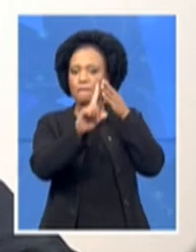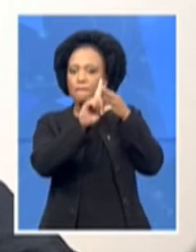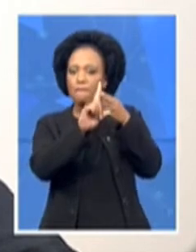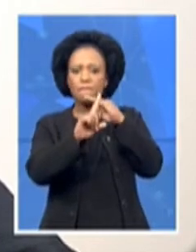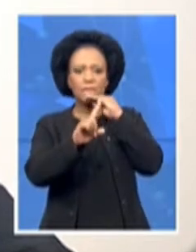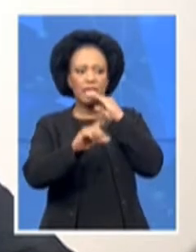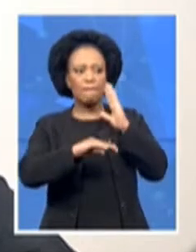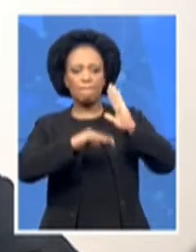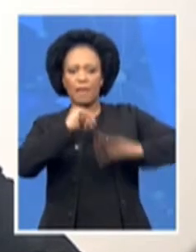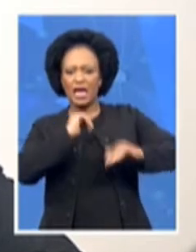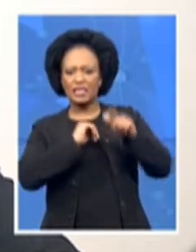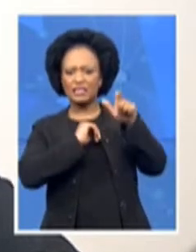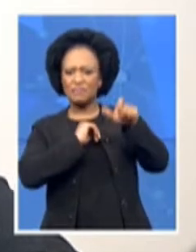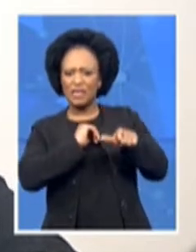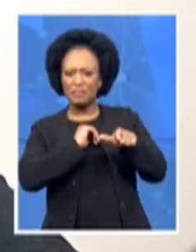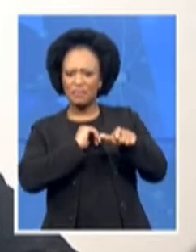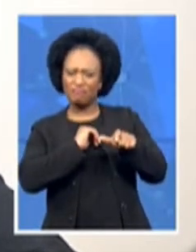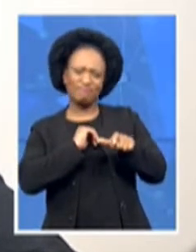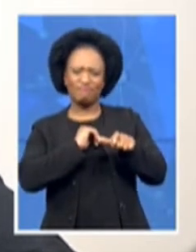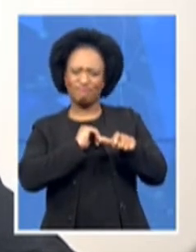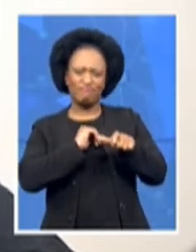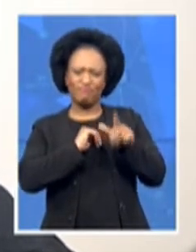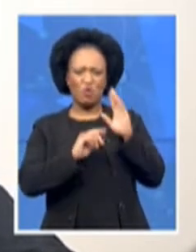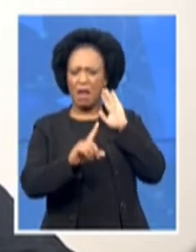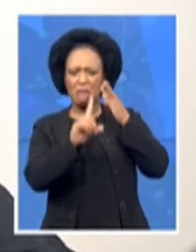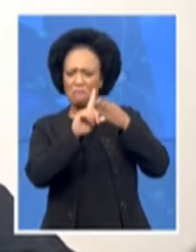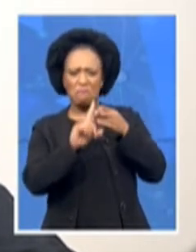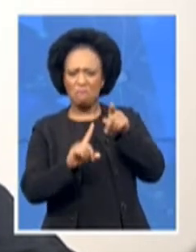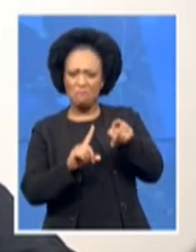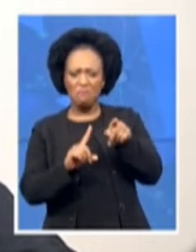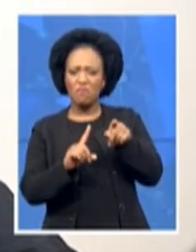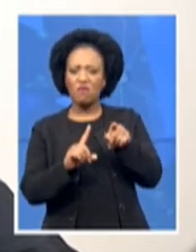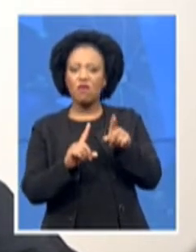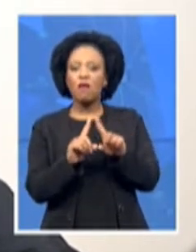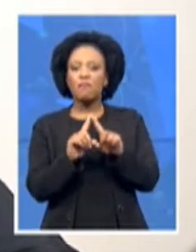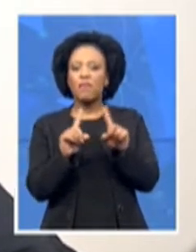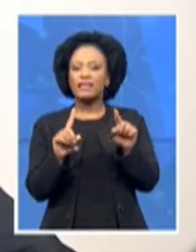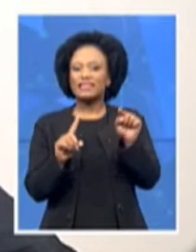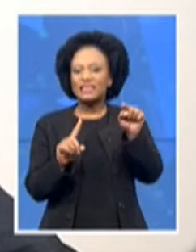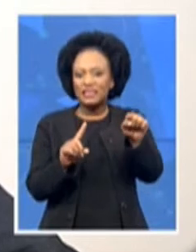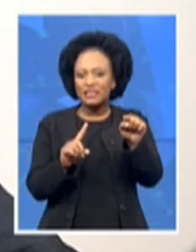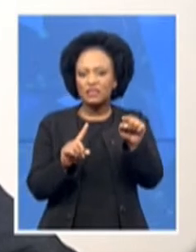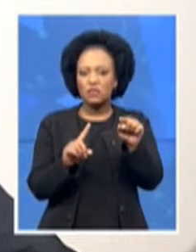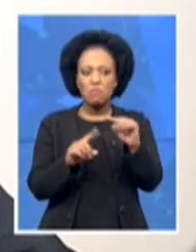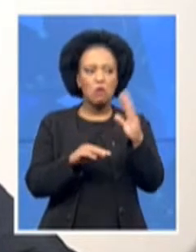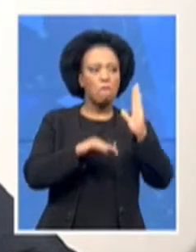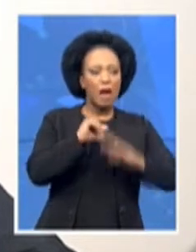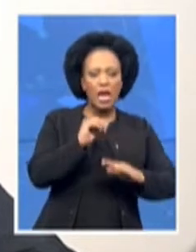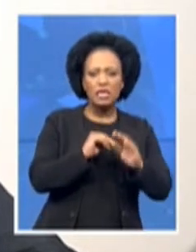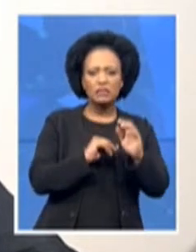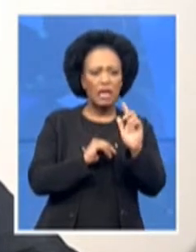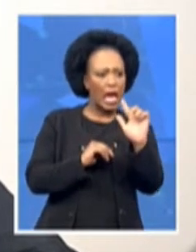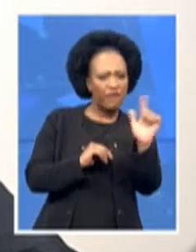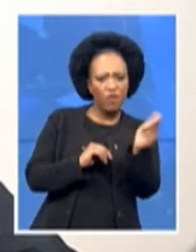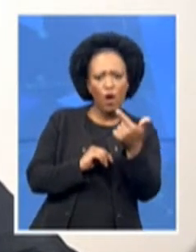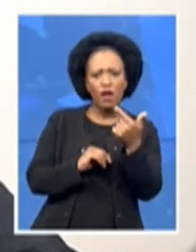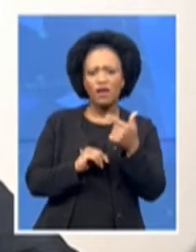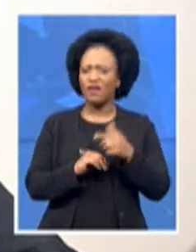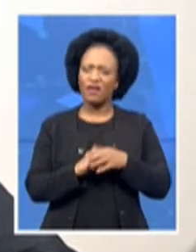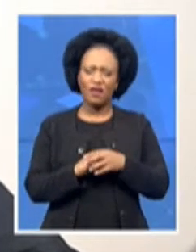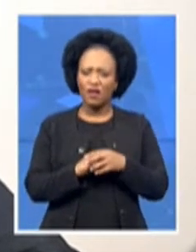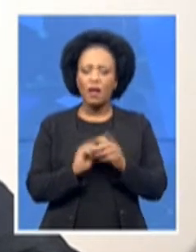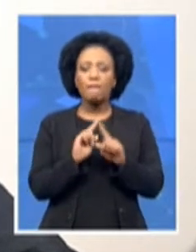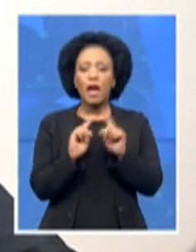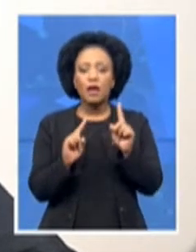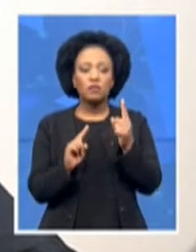this vaccination certificate is not really to punish anybody, but is to protect each other. The